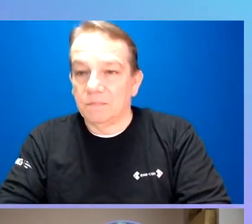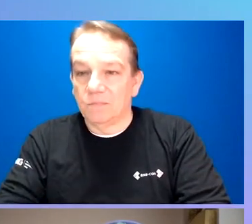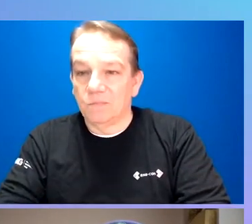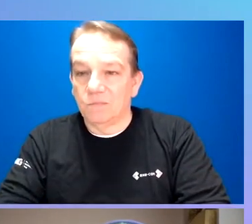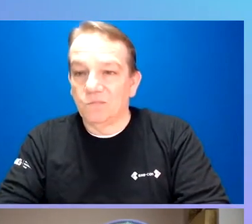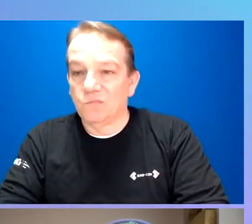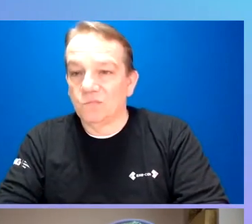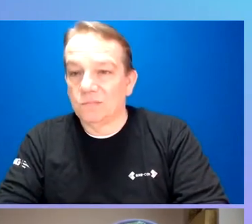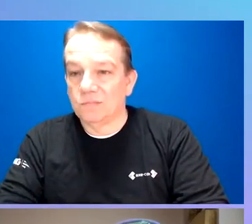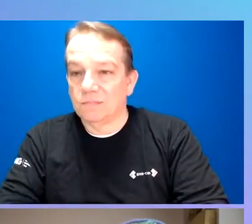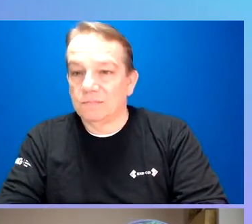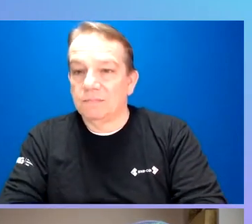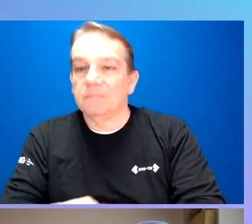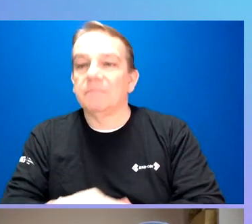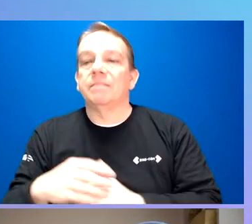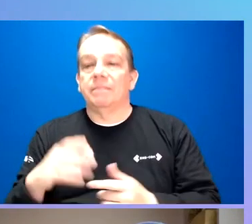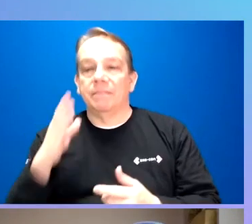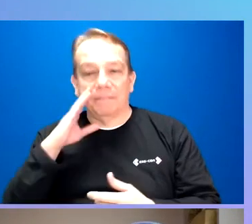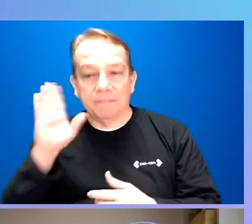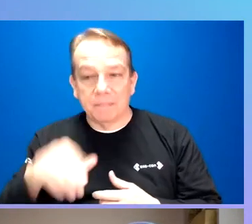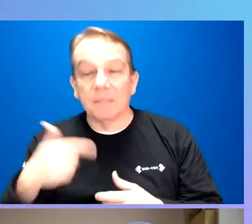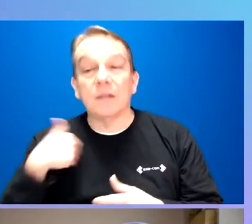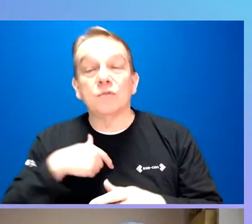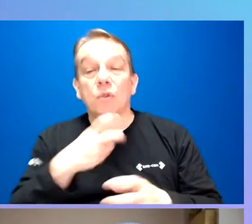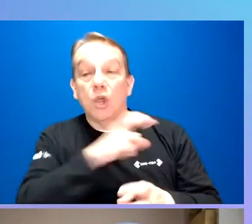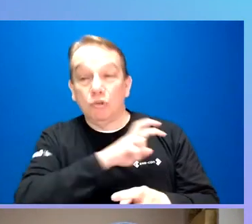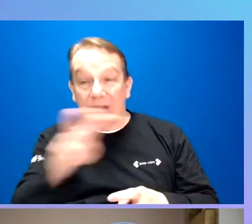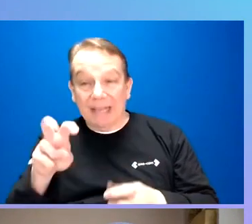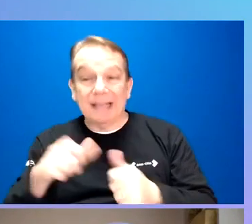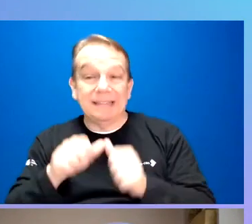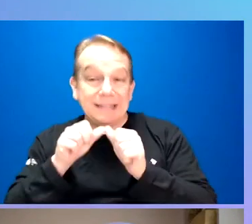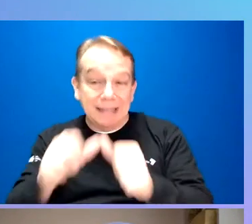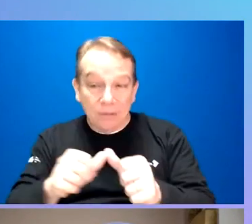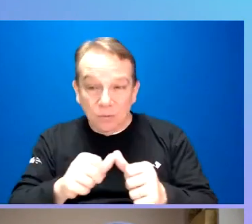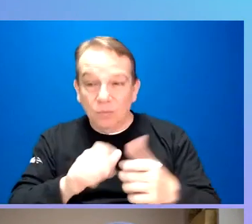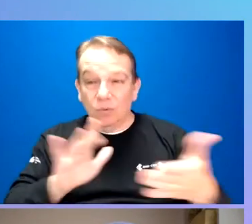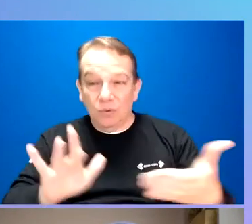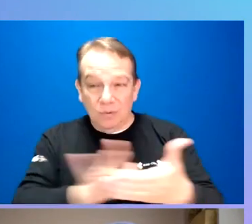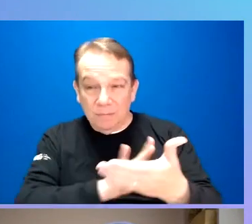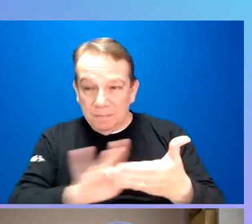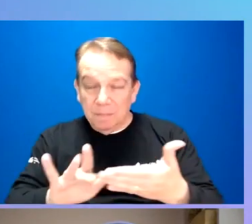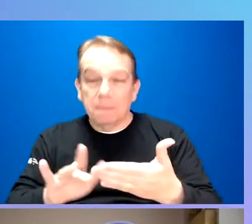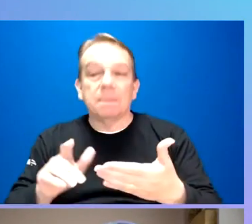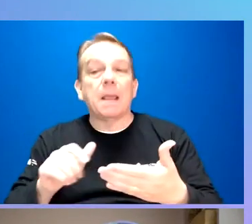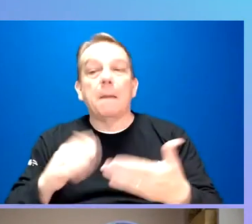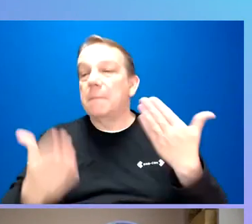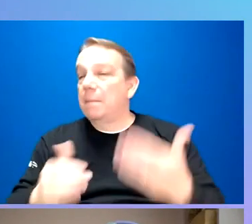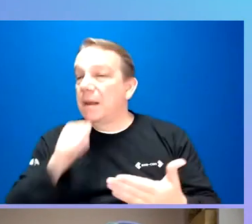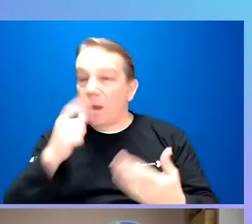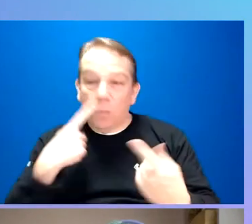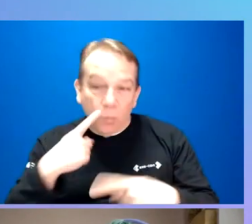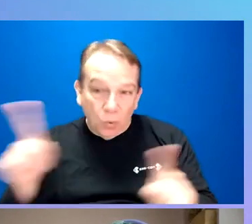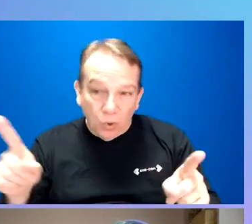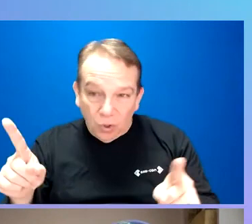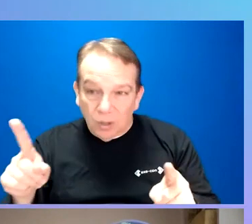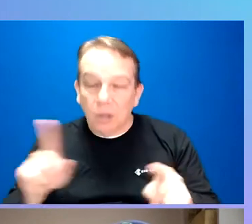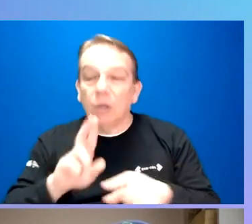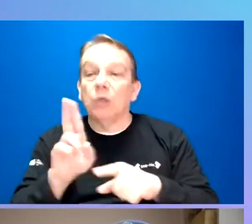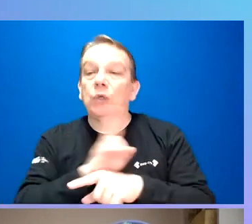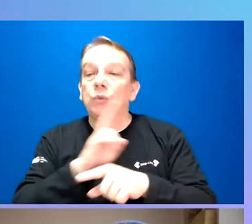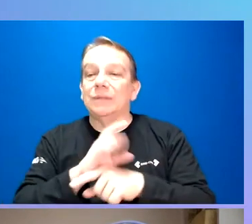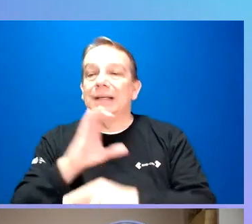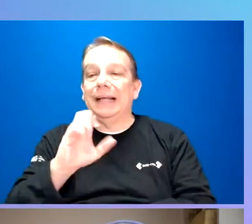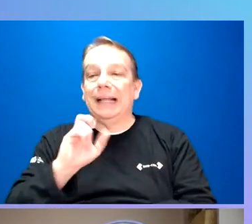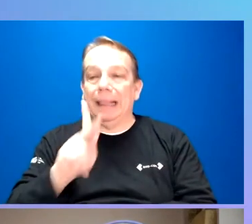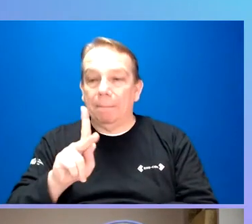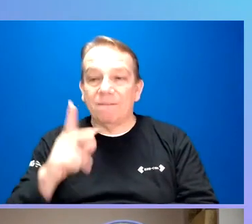feature is still required. So the dragging feature that has a keyboard accessible equivalent may not actually work using only clicks or